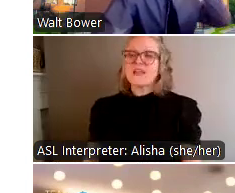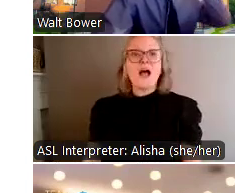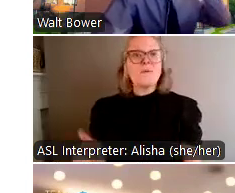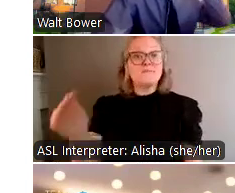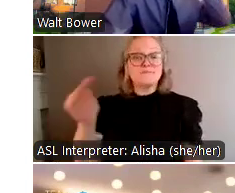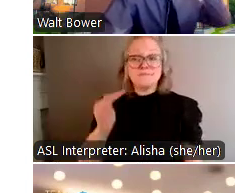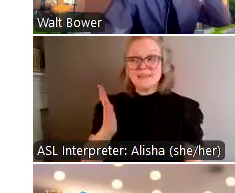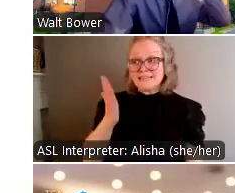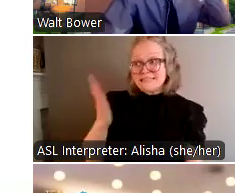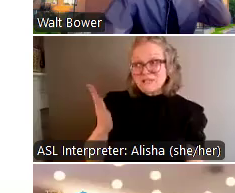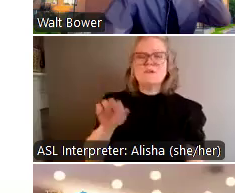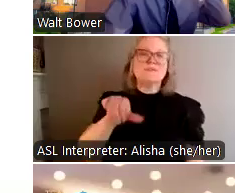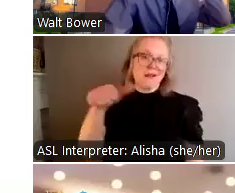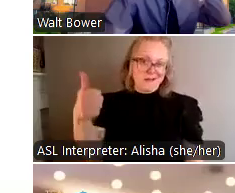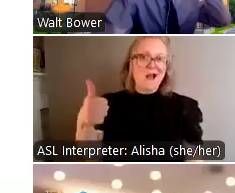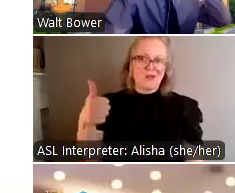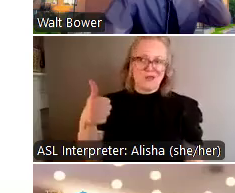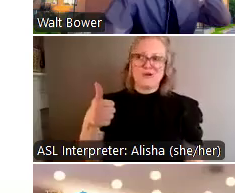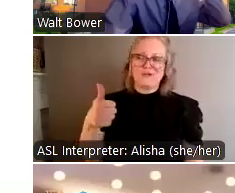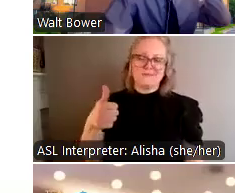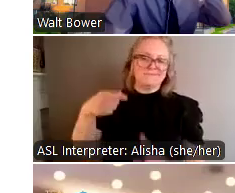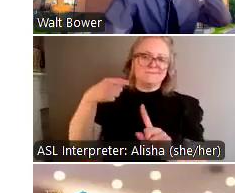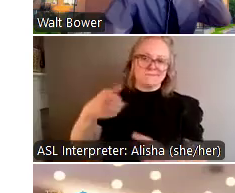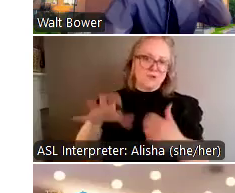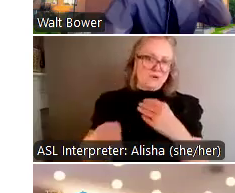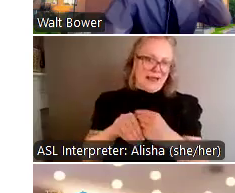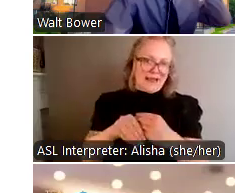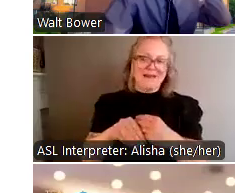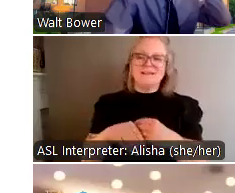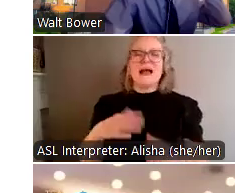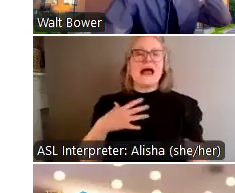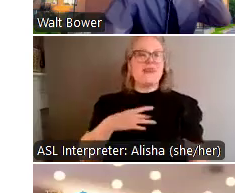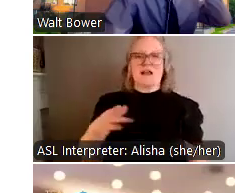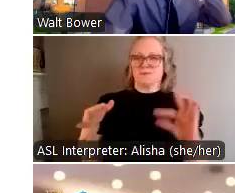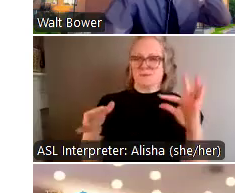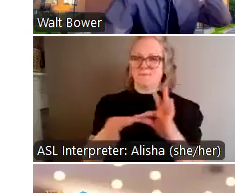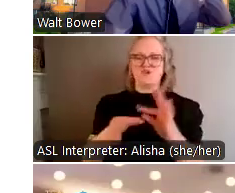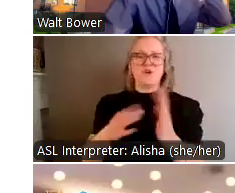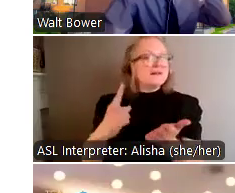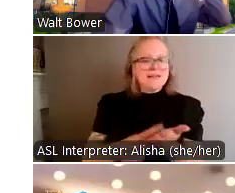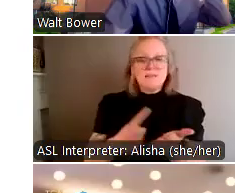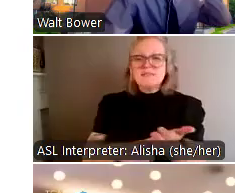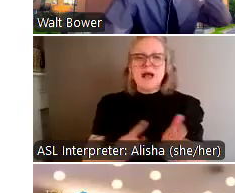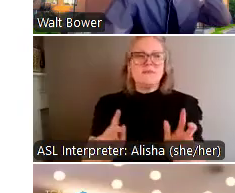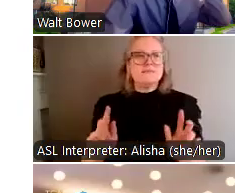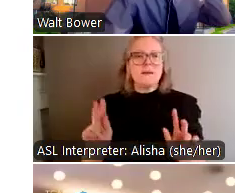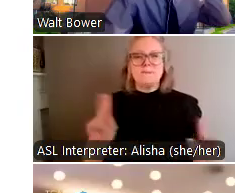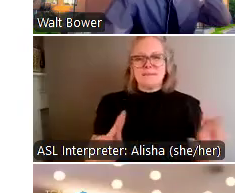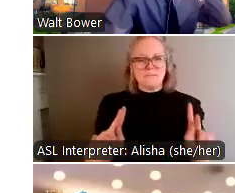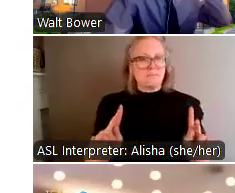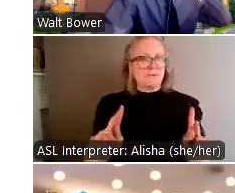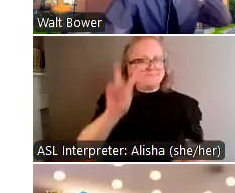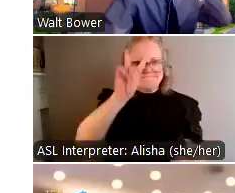Here is another thing that I like to talk about because I think sometimes it gets a little bit tricky